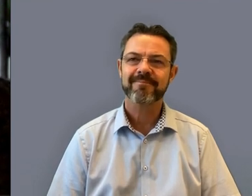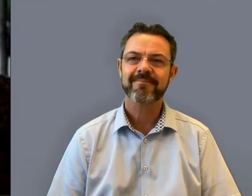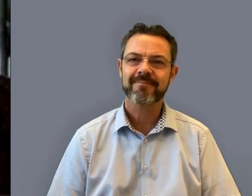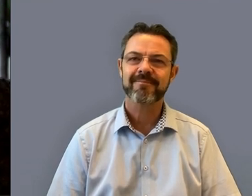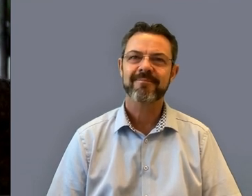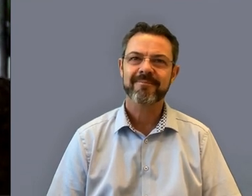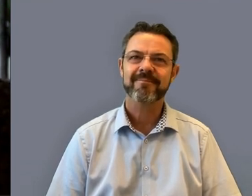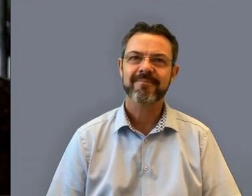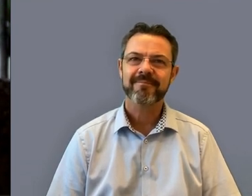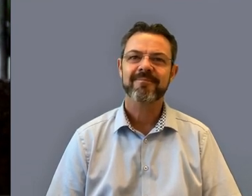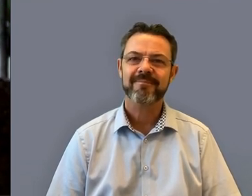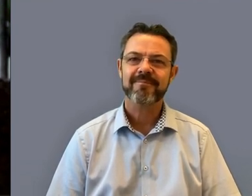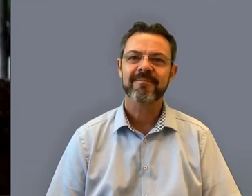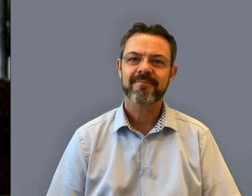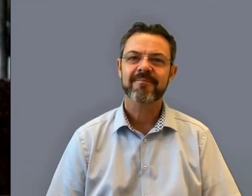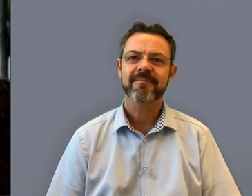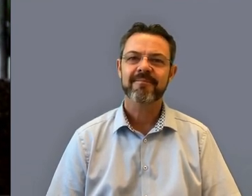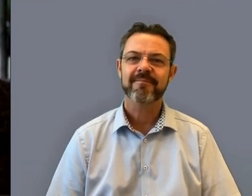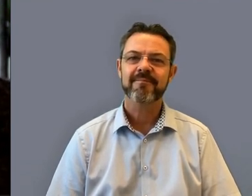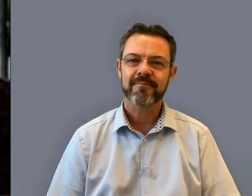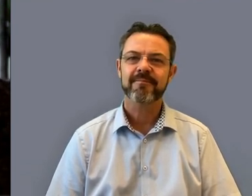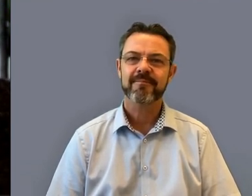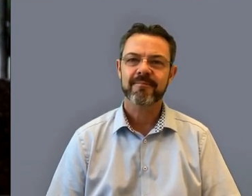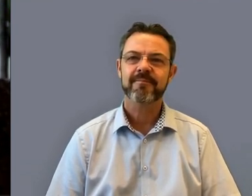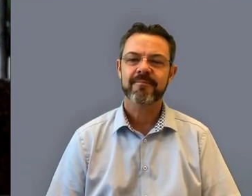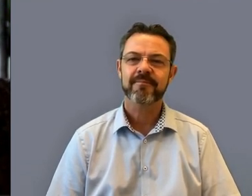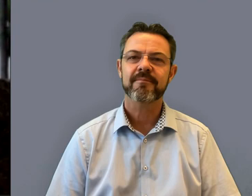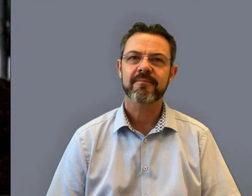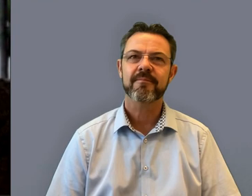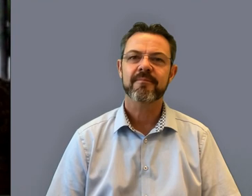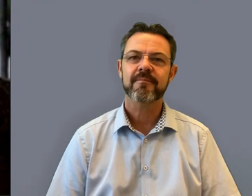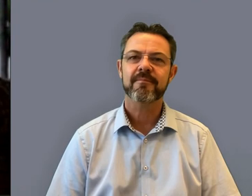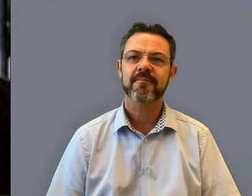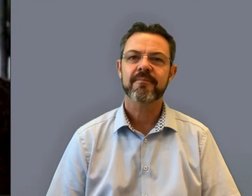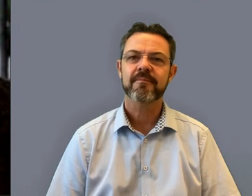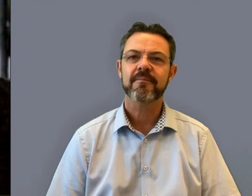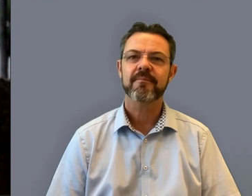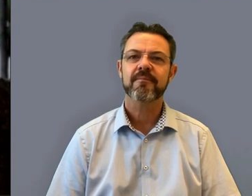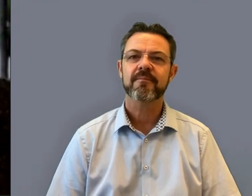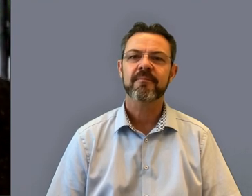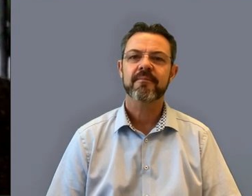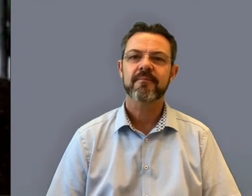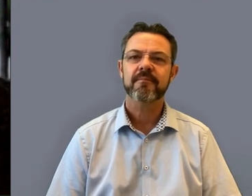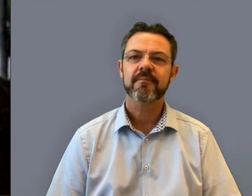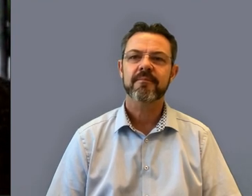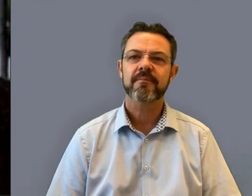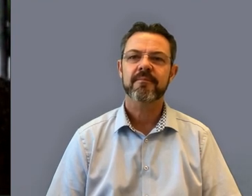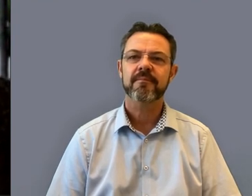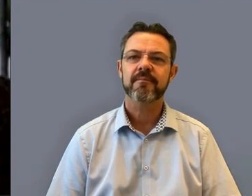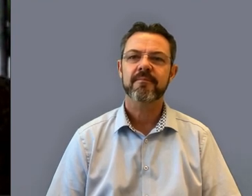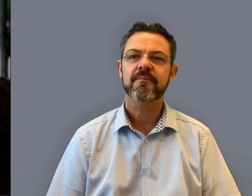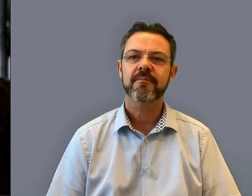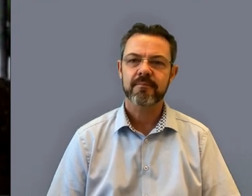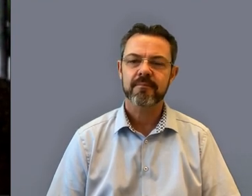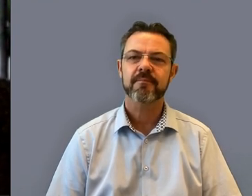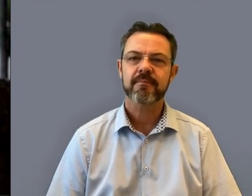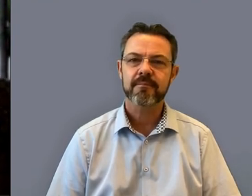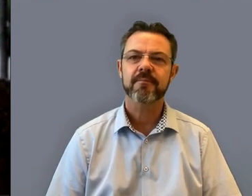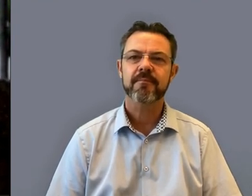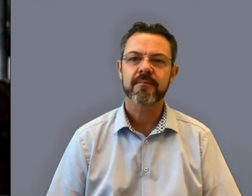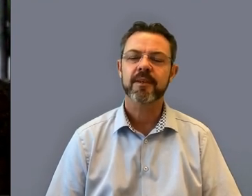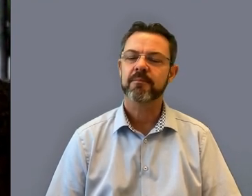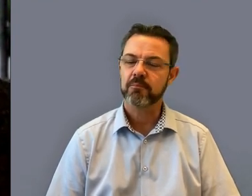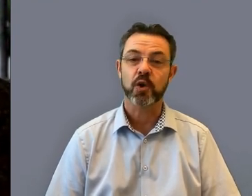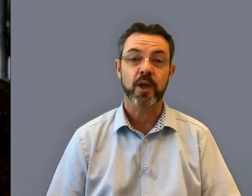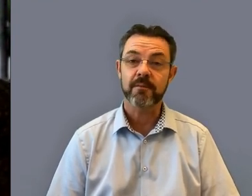like, yeah, we will use a 24-ton truck, rear end loader to collect the waste because that's what we started using 20 years